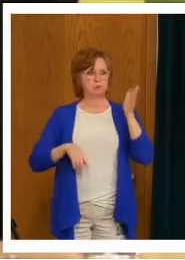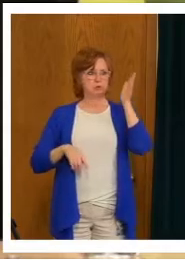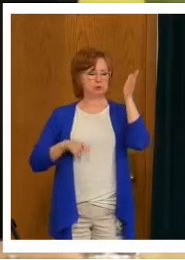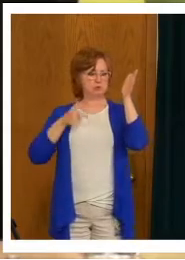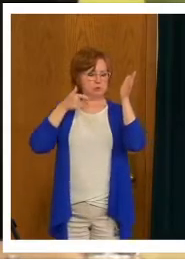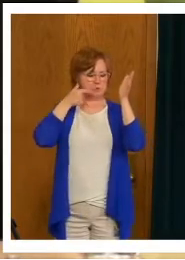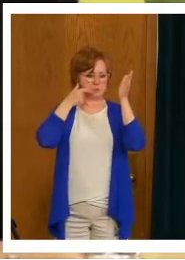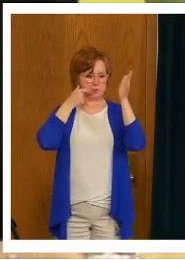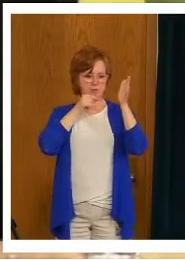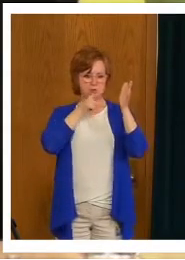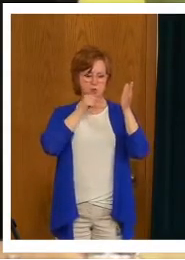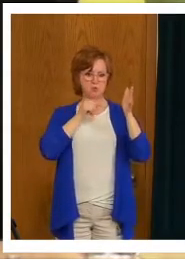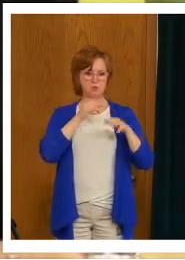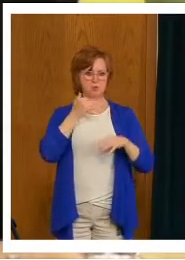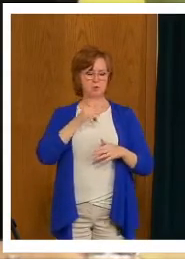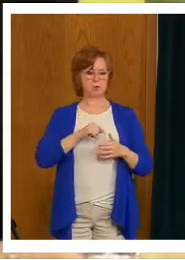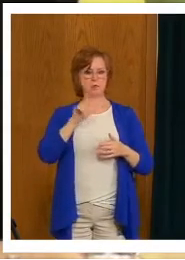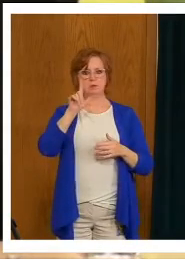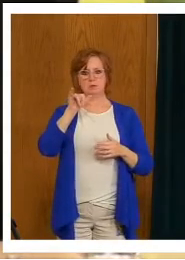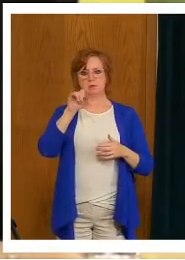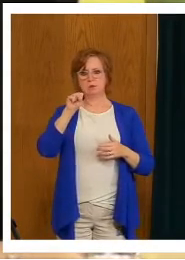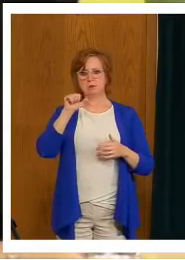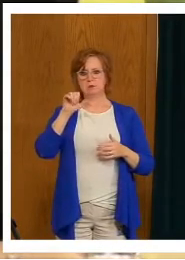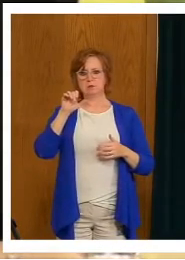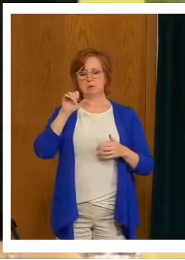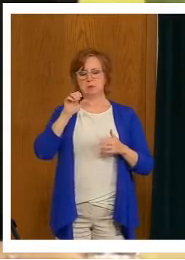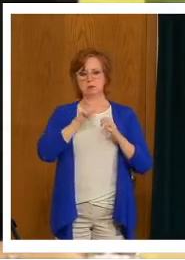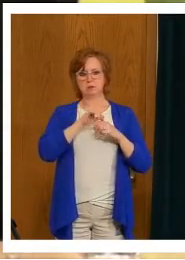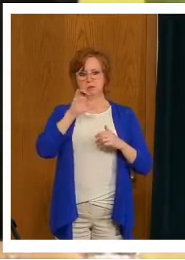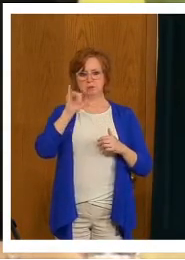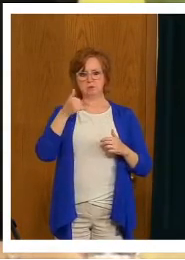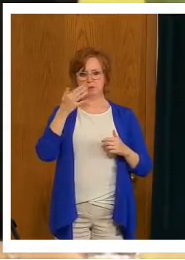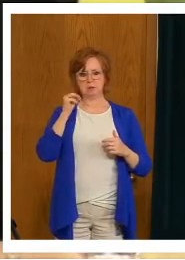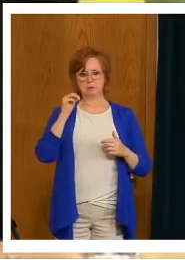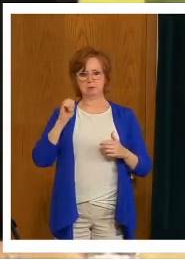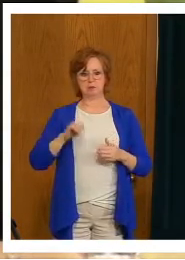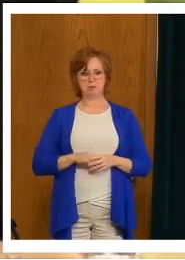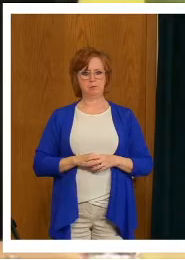Operator? We have Lisa Schick with CJME.